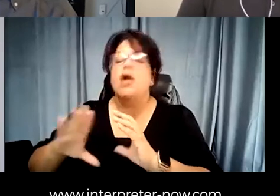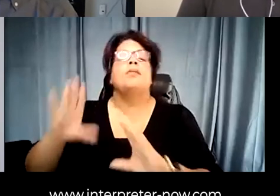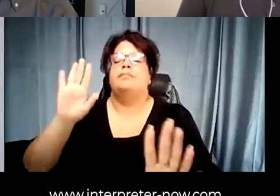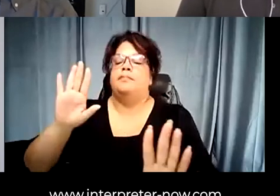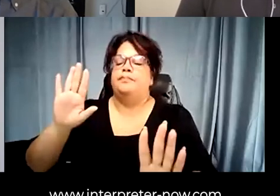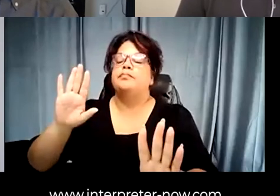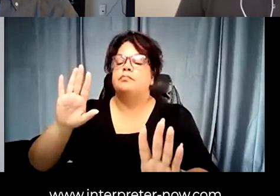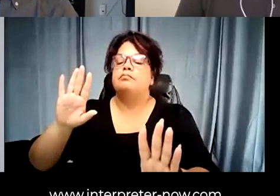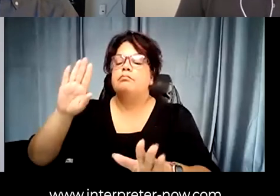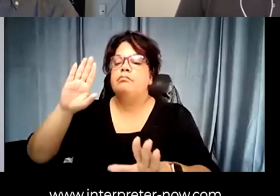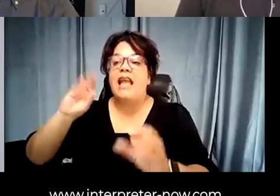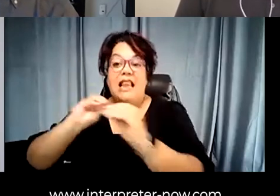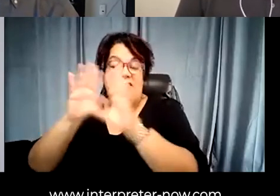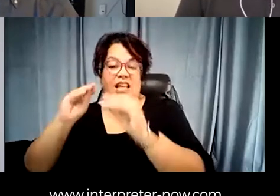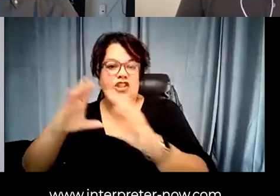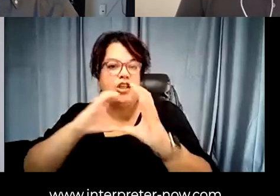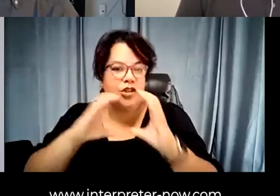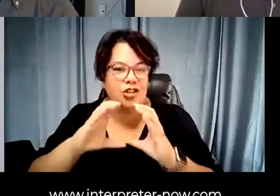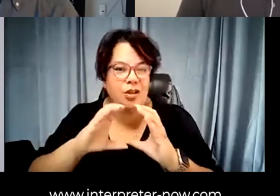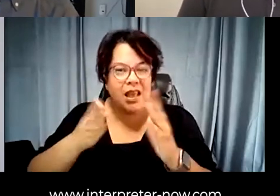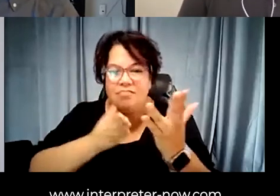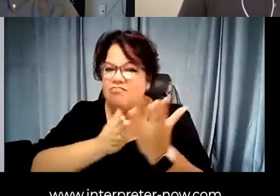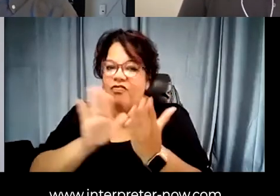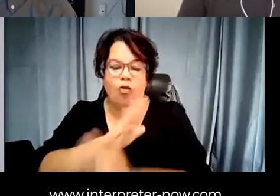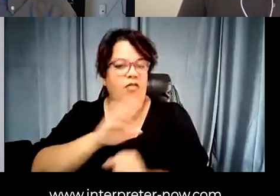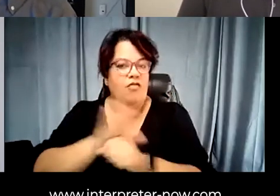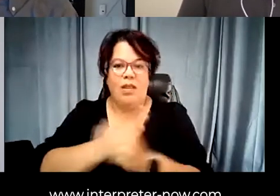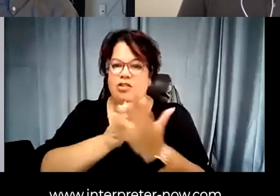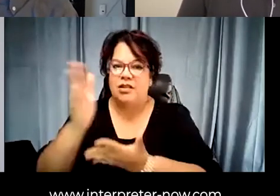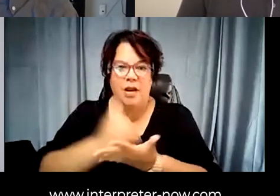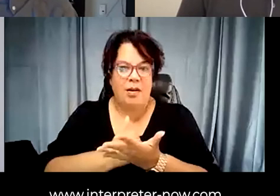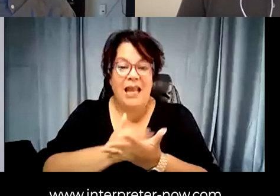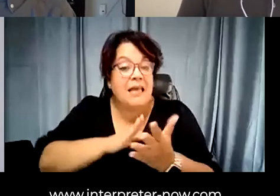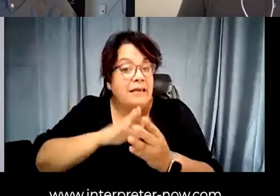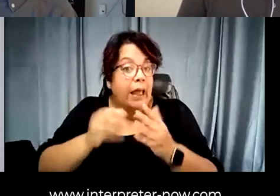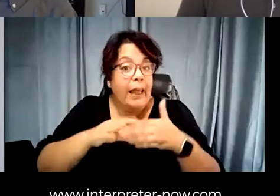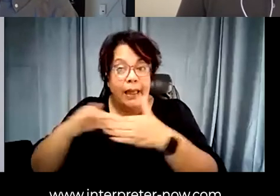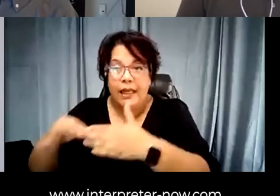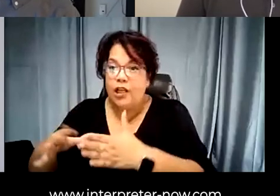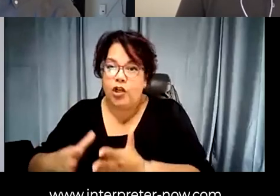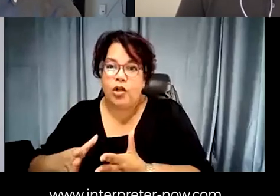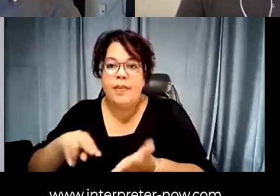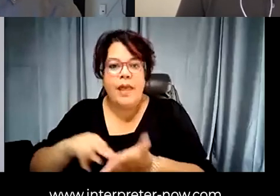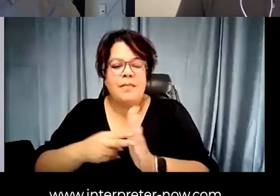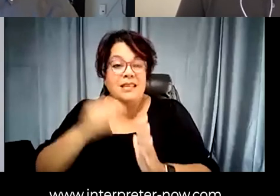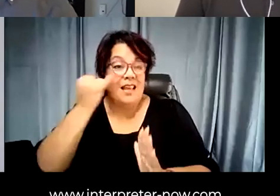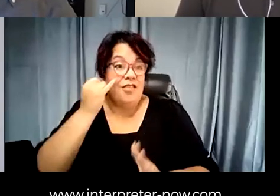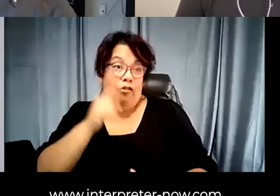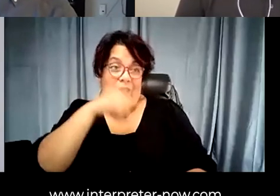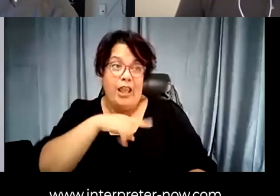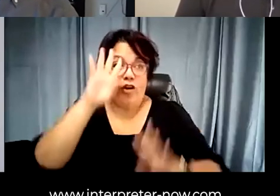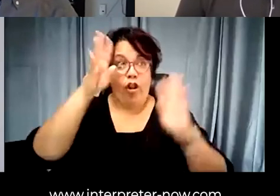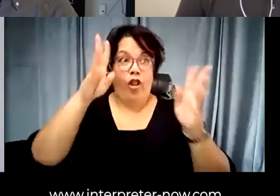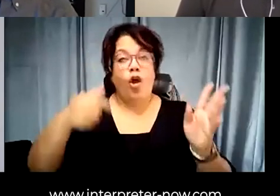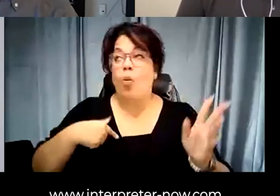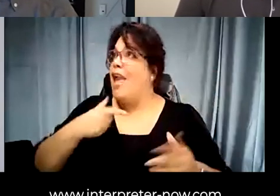Communication. So being transparent, even as a leader, you don't have to know it all. And when you fake it, your employees know it. So when you're like, oh, we